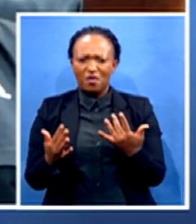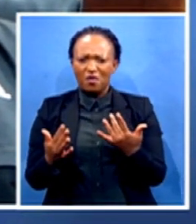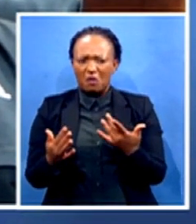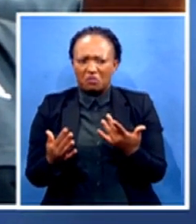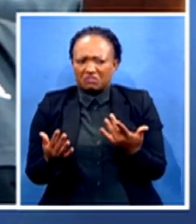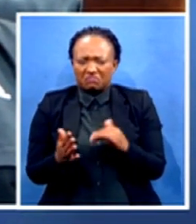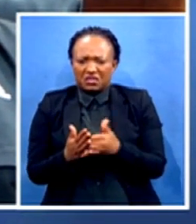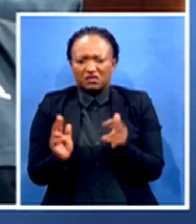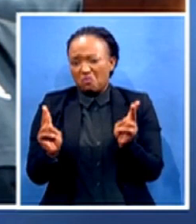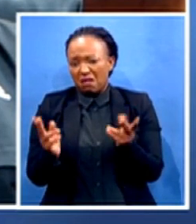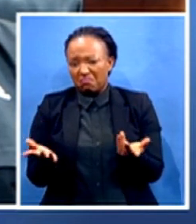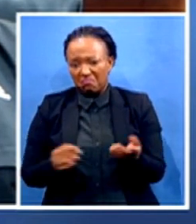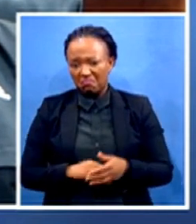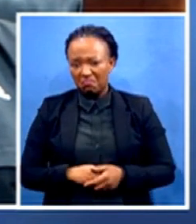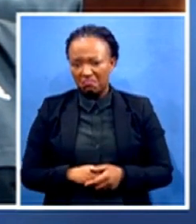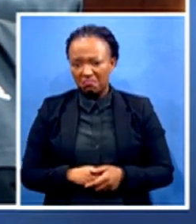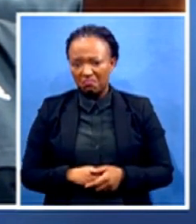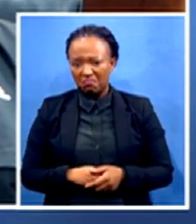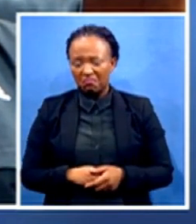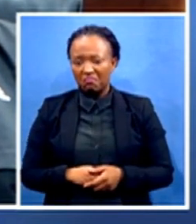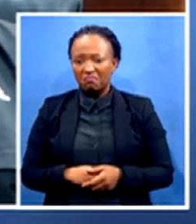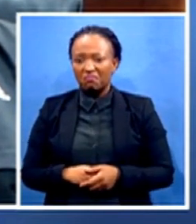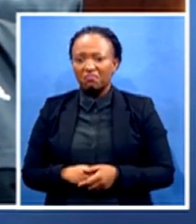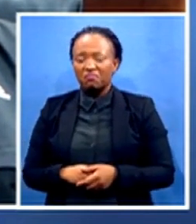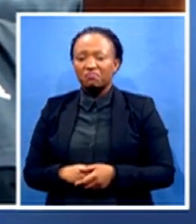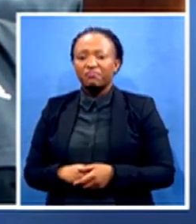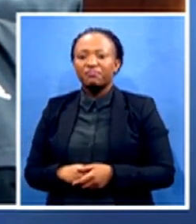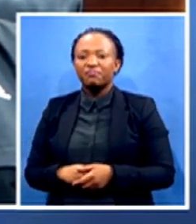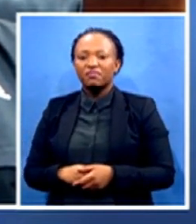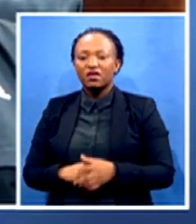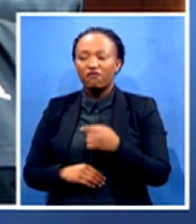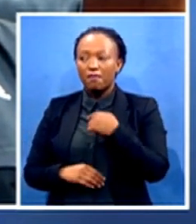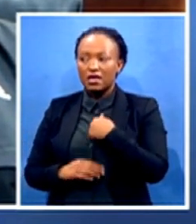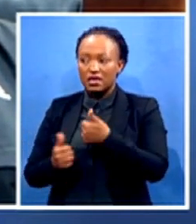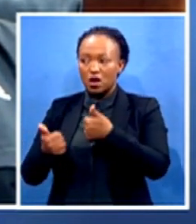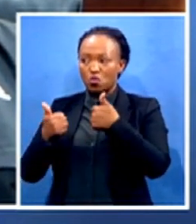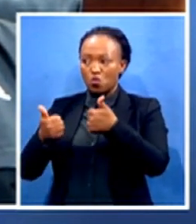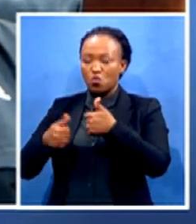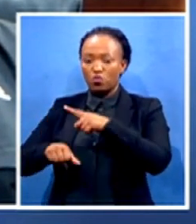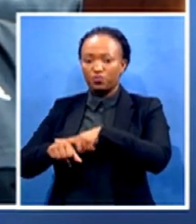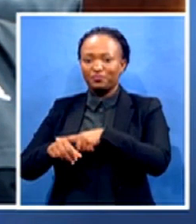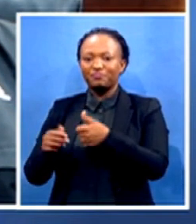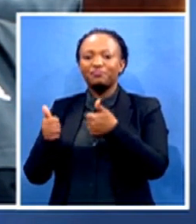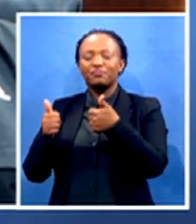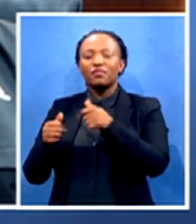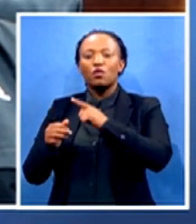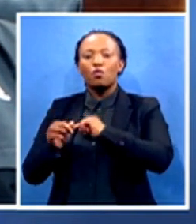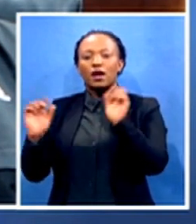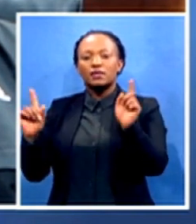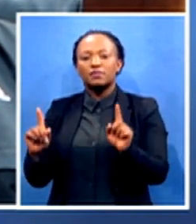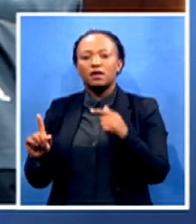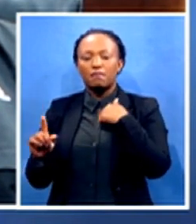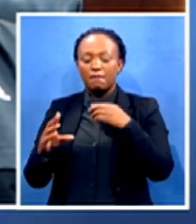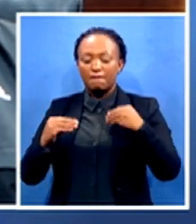Well, it was a great moment, for me, especially with the industry under siege. The football industry is